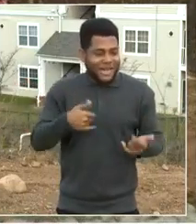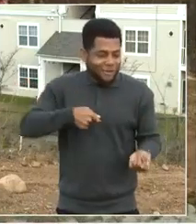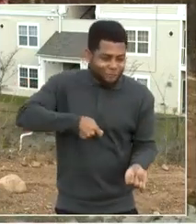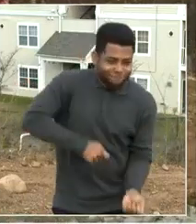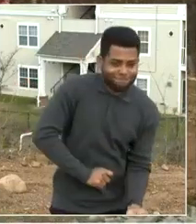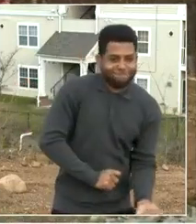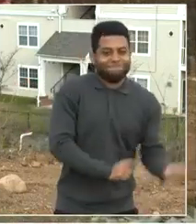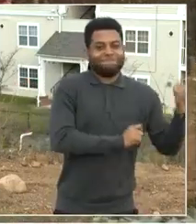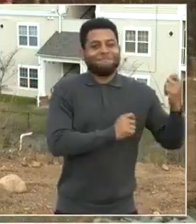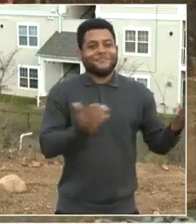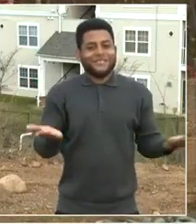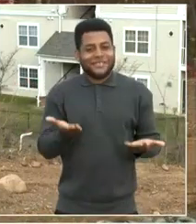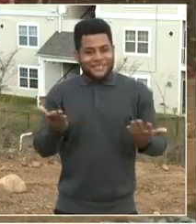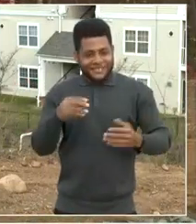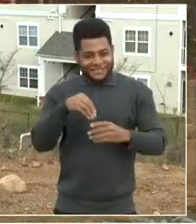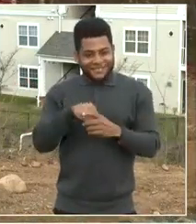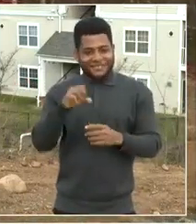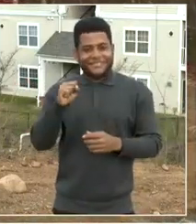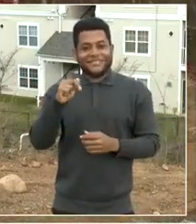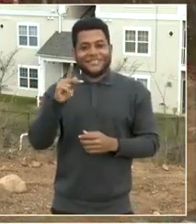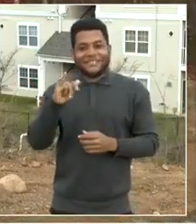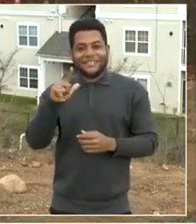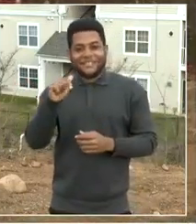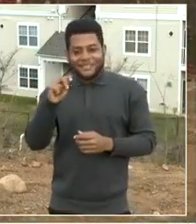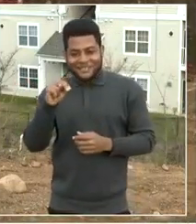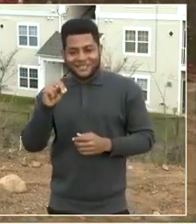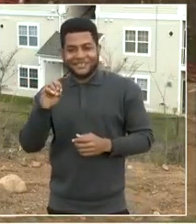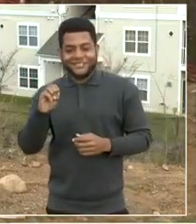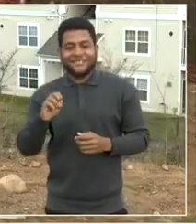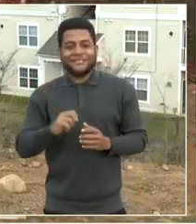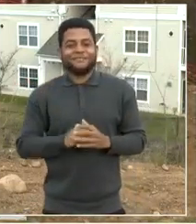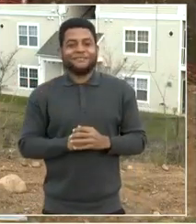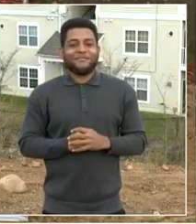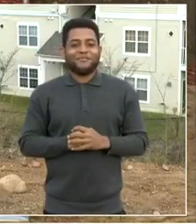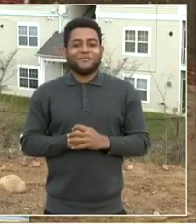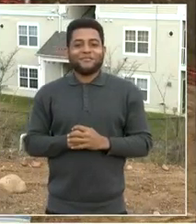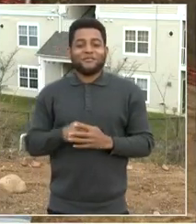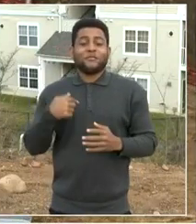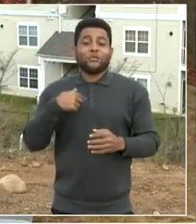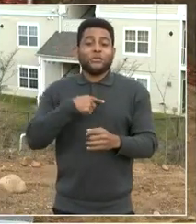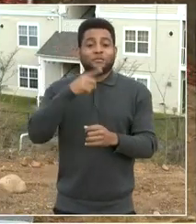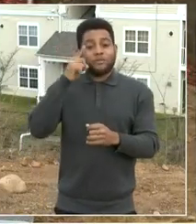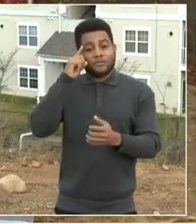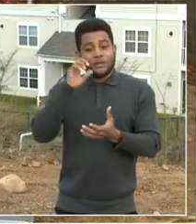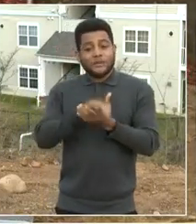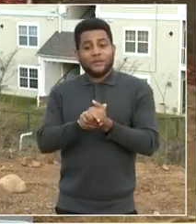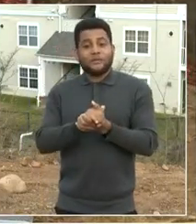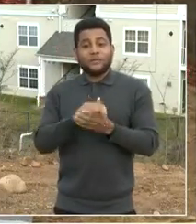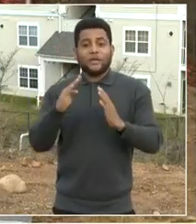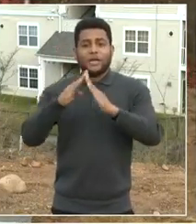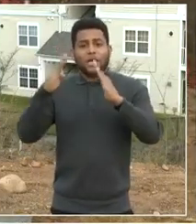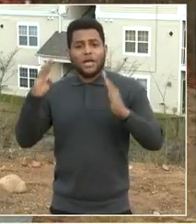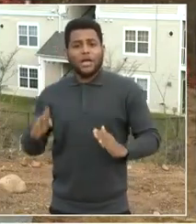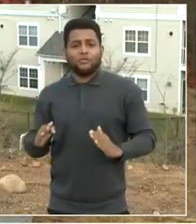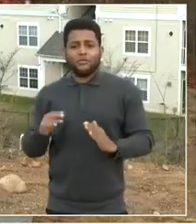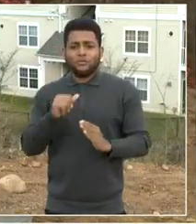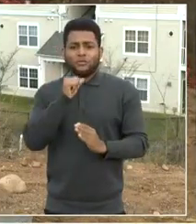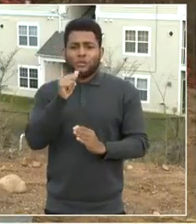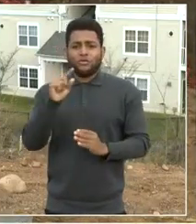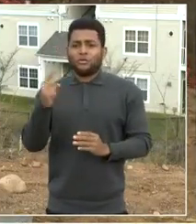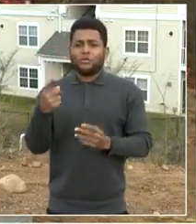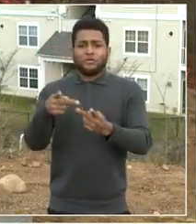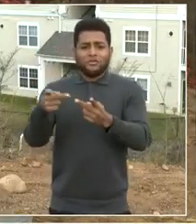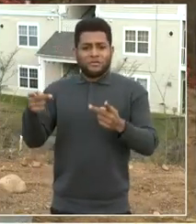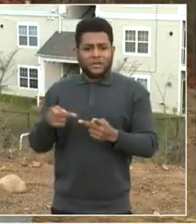Skyland. We believe that housing is more than just where you live, and that no